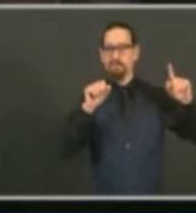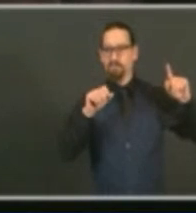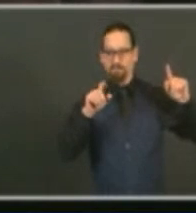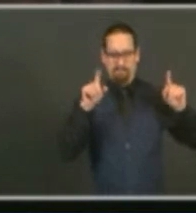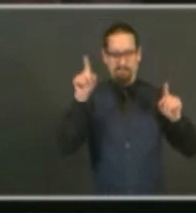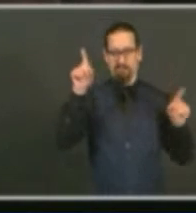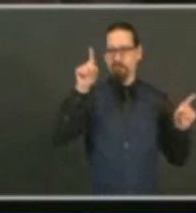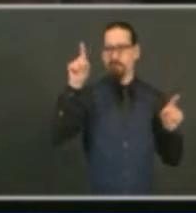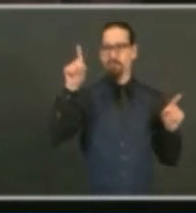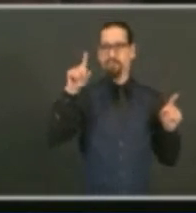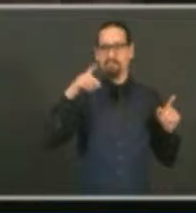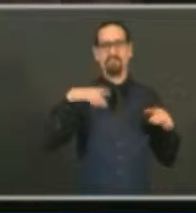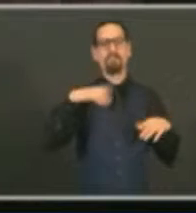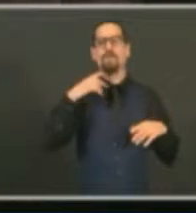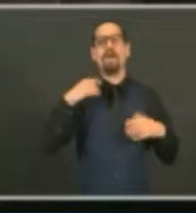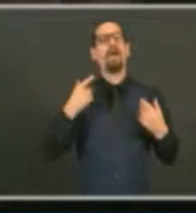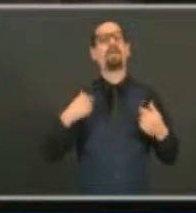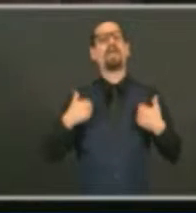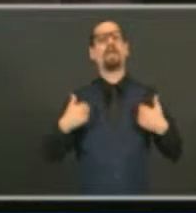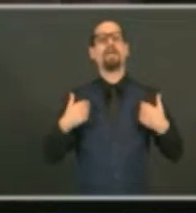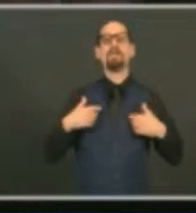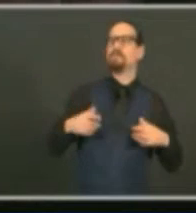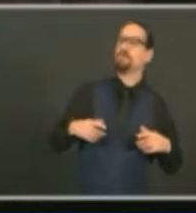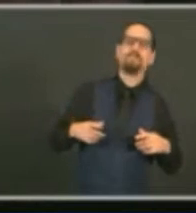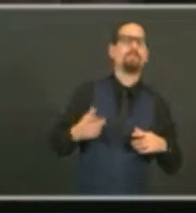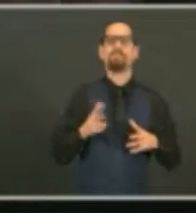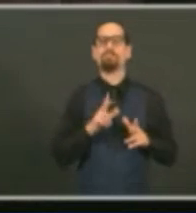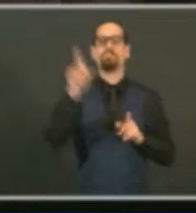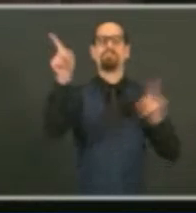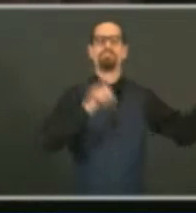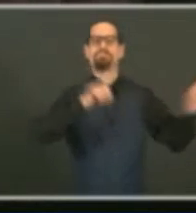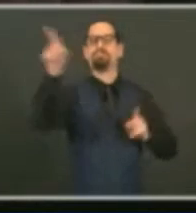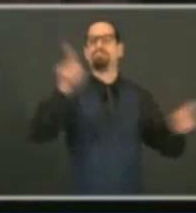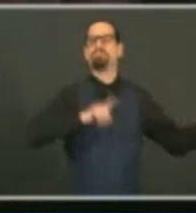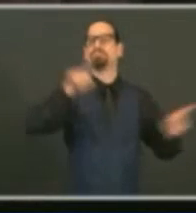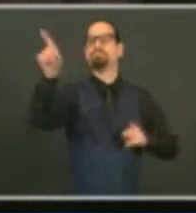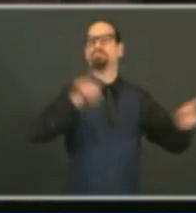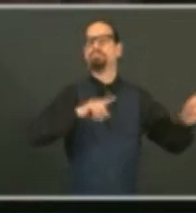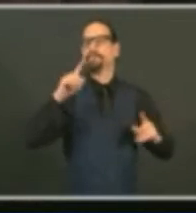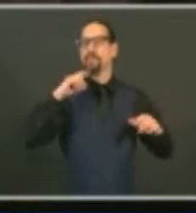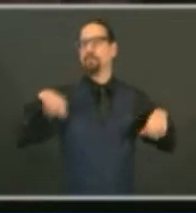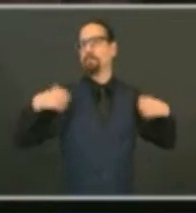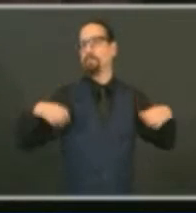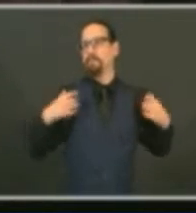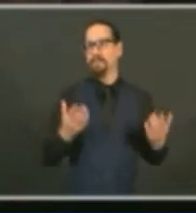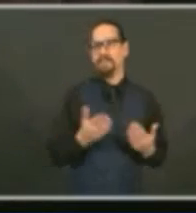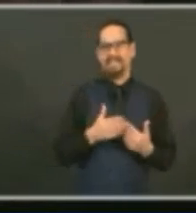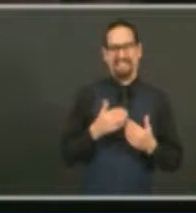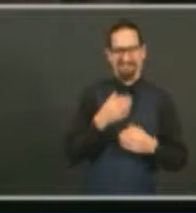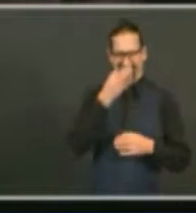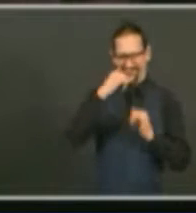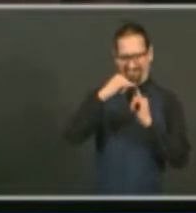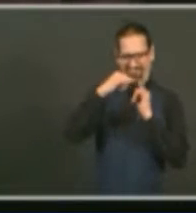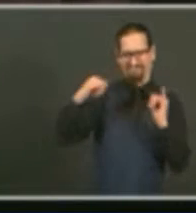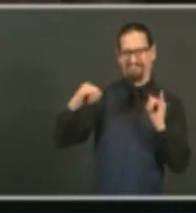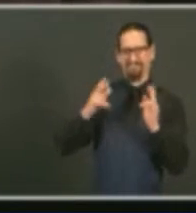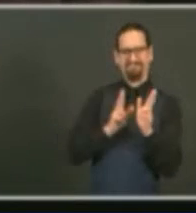a way, and it's younger people that tend to go to the gym as we're older, but it's easy to go to Seekonk, it's easy